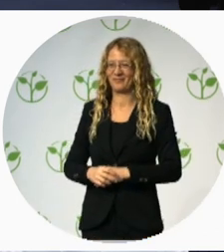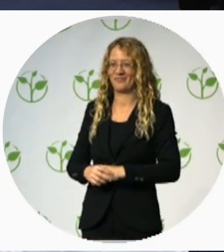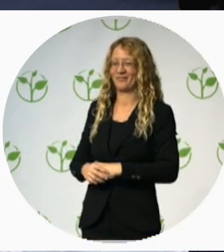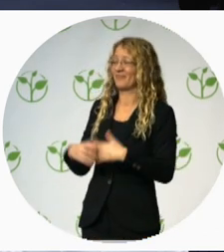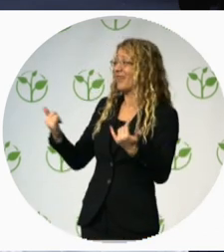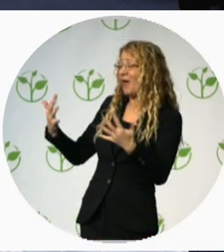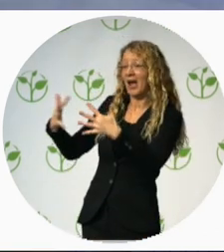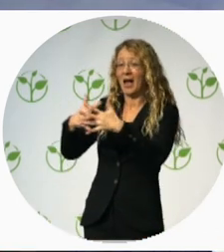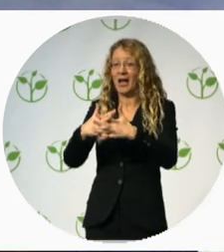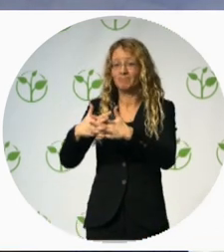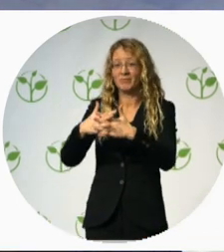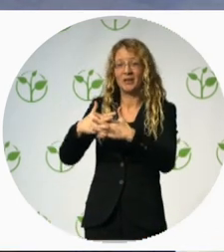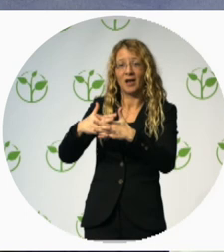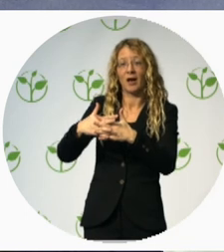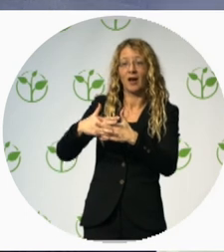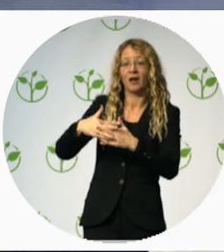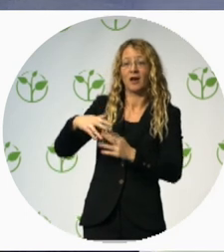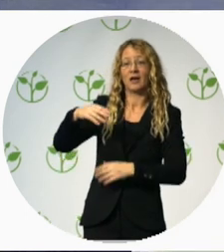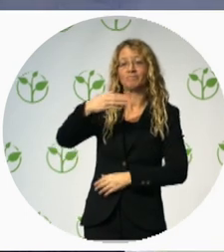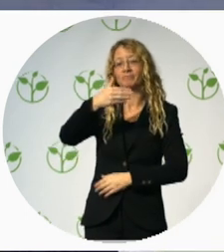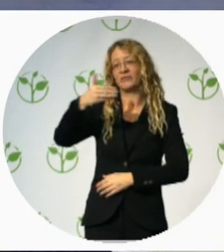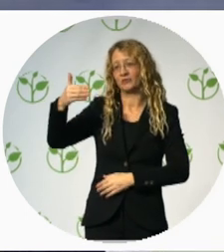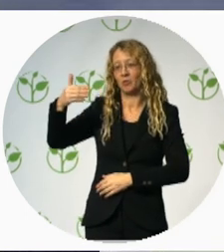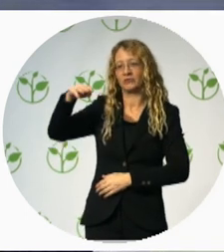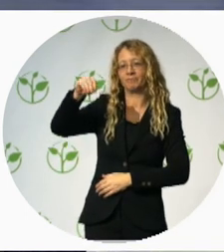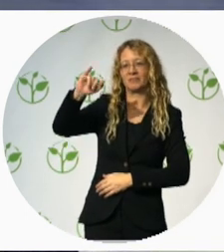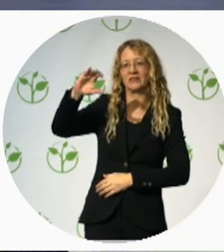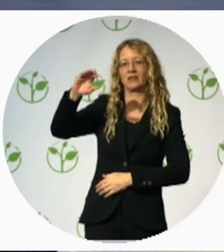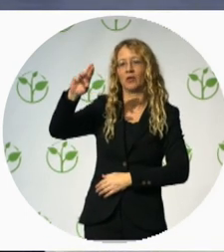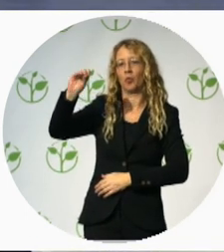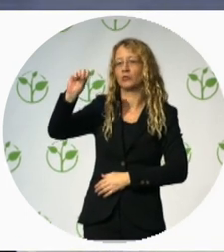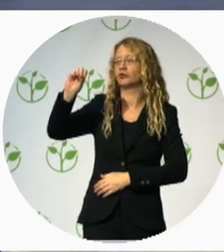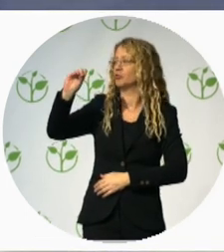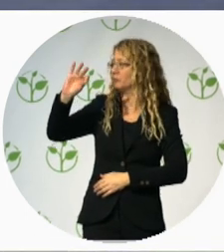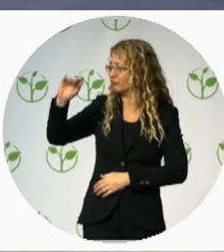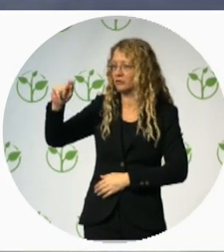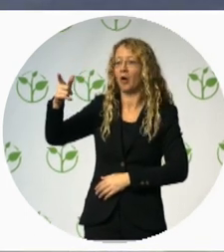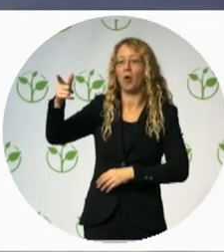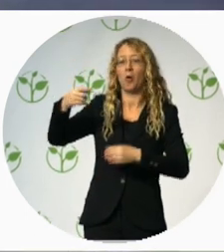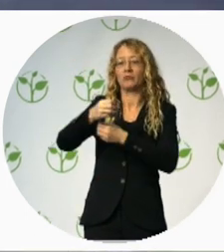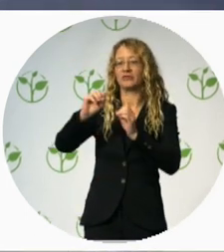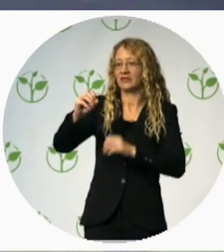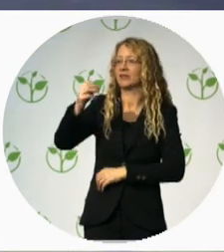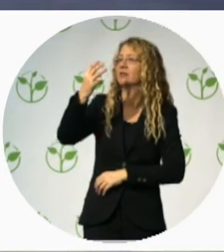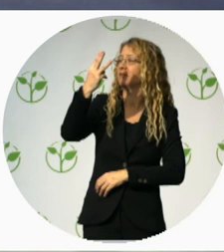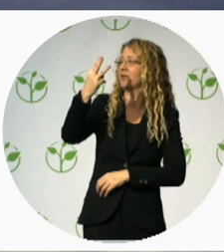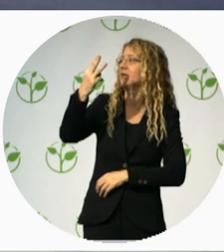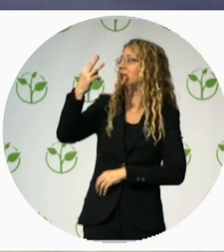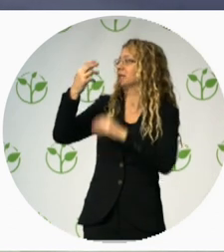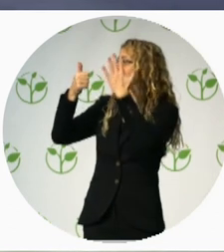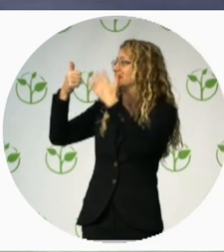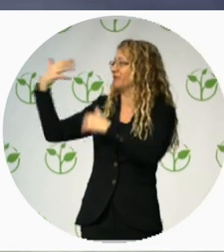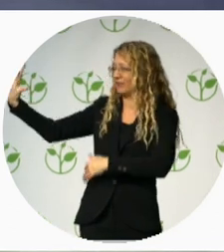Congratulations to Microsoft from the USA. Microsoft, a US multinational technology company with headquarters in Redmond,